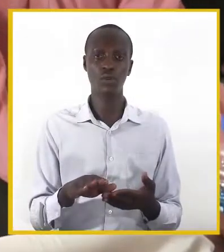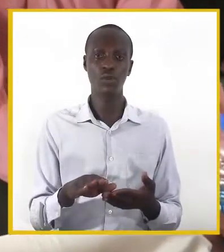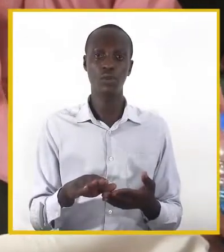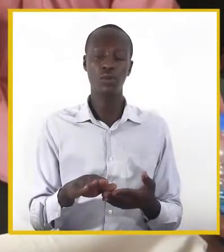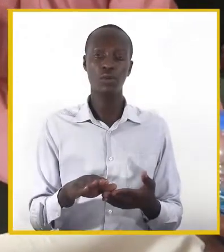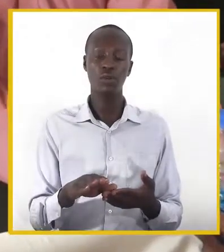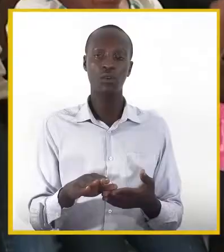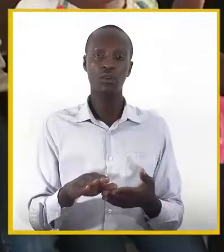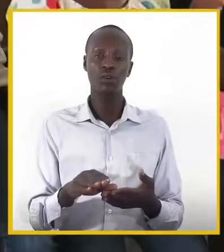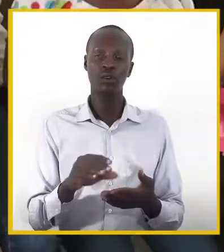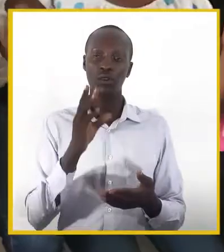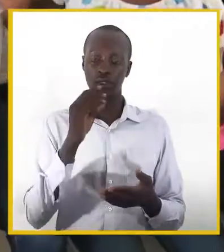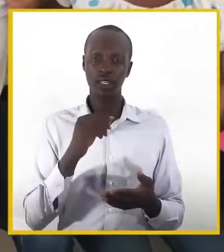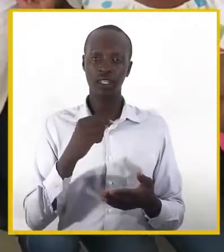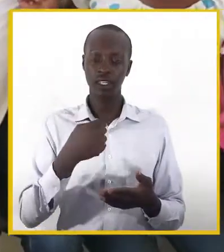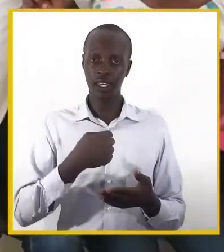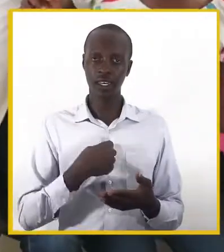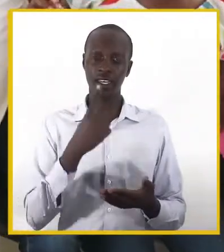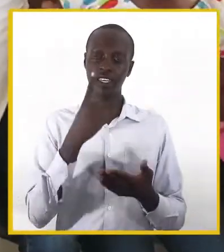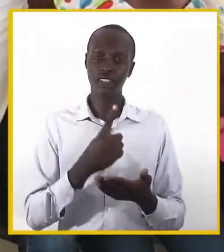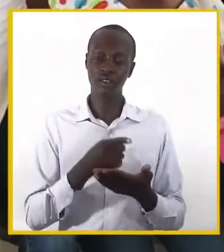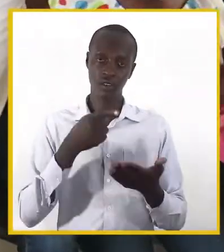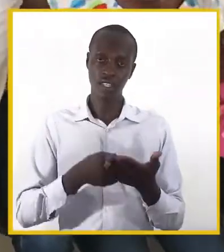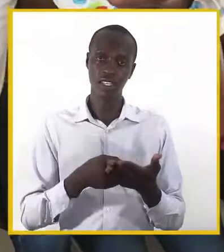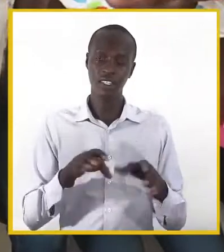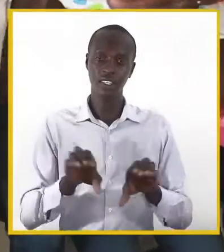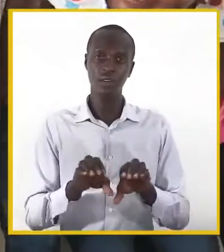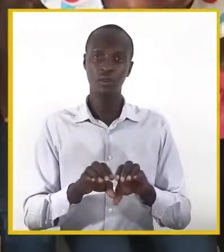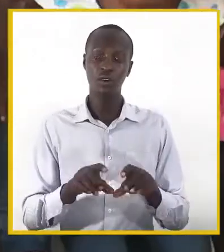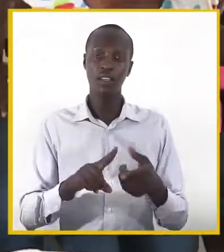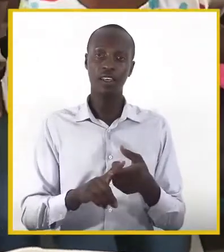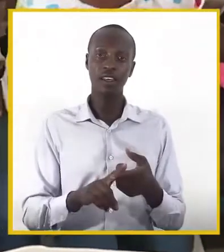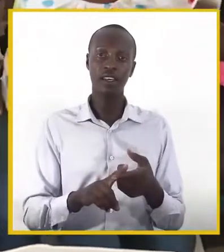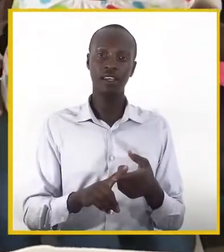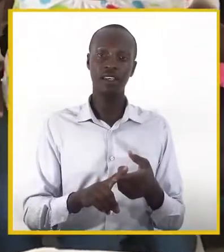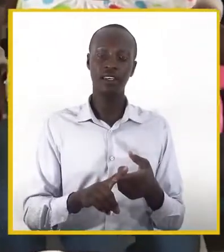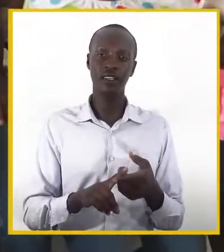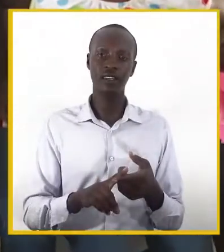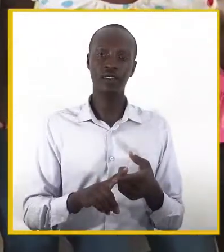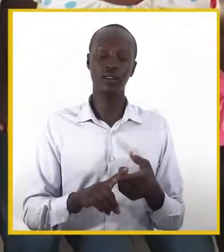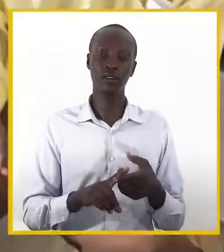that, I can give more, or I will walk in harm's way.